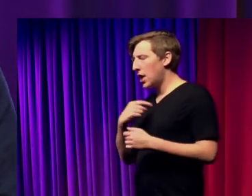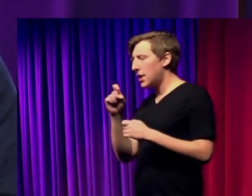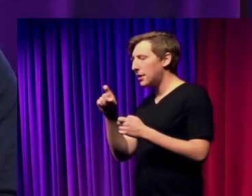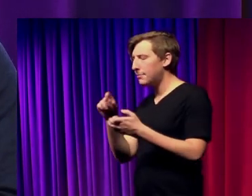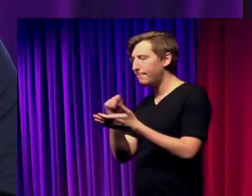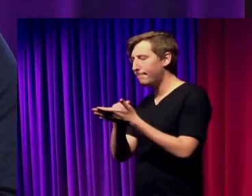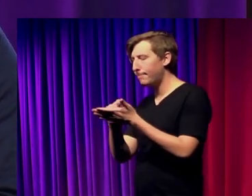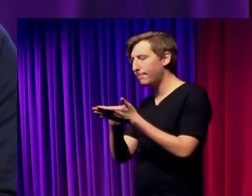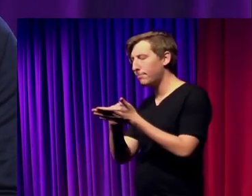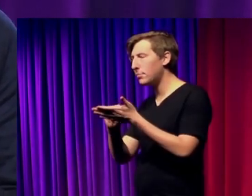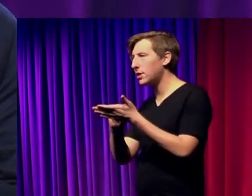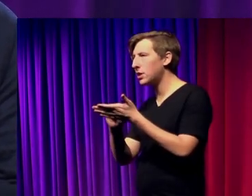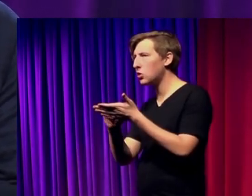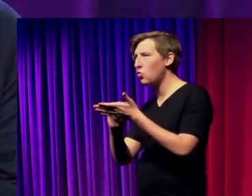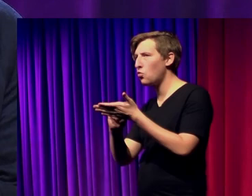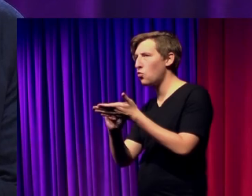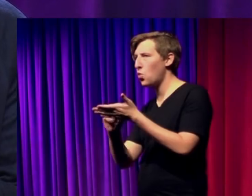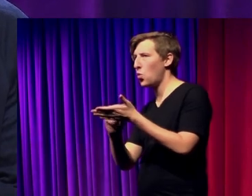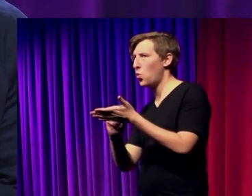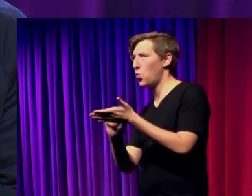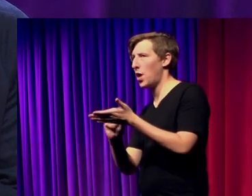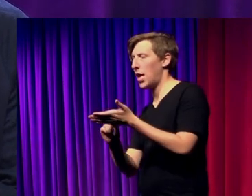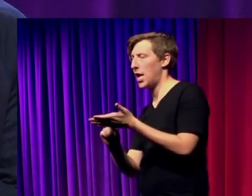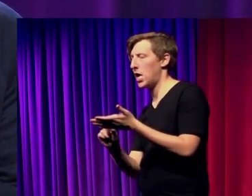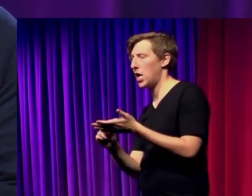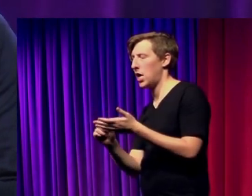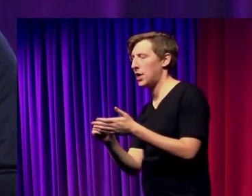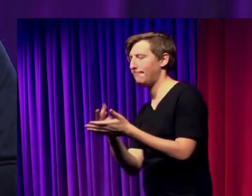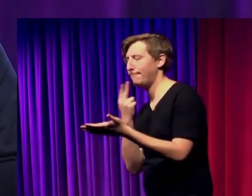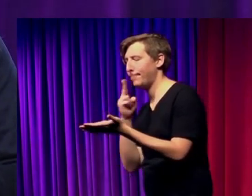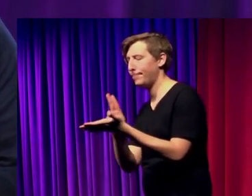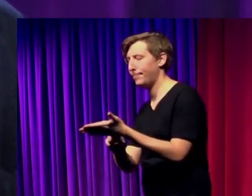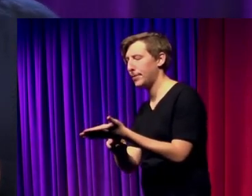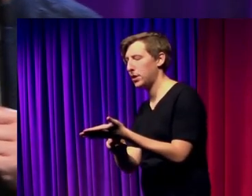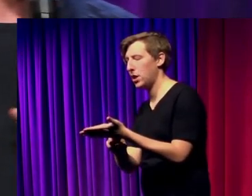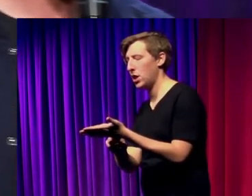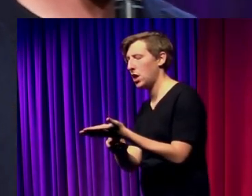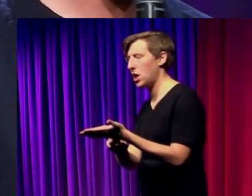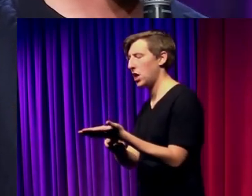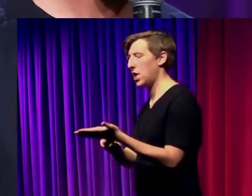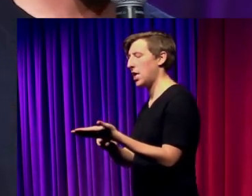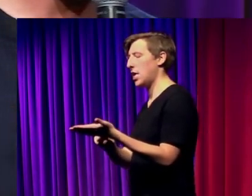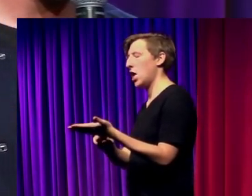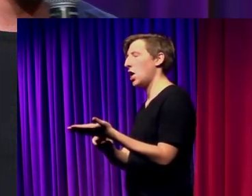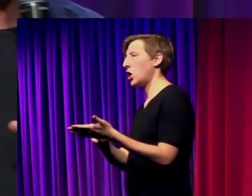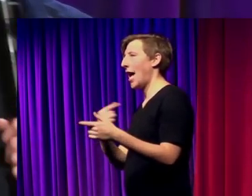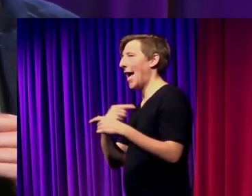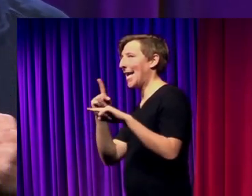made it illegal to talk about them. Yeah, but they do sell iPhones.